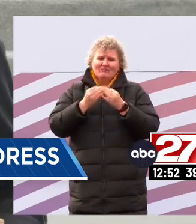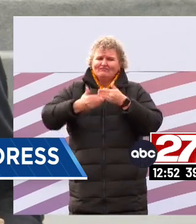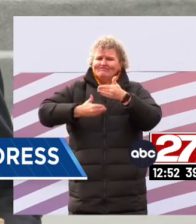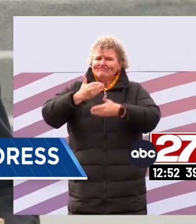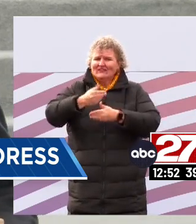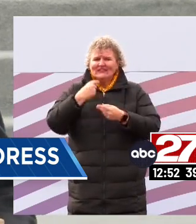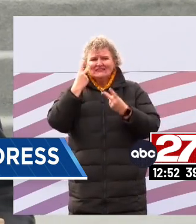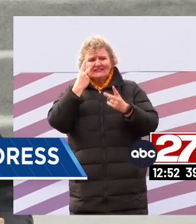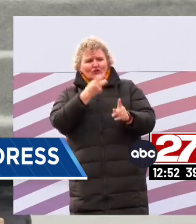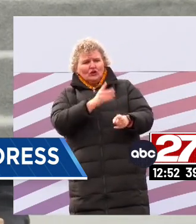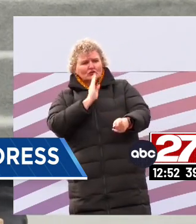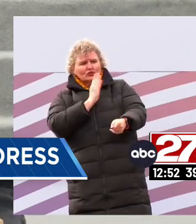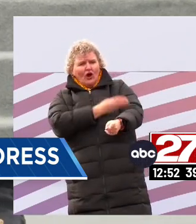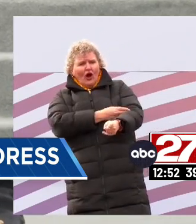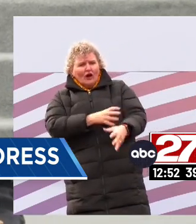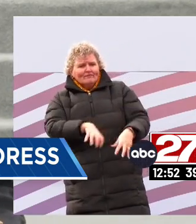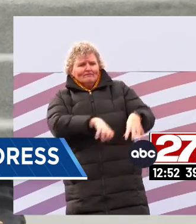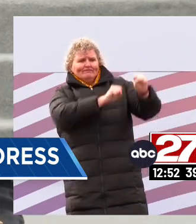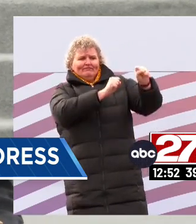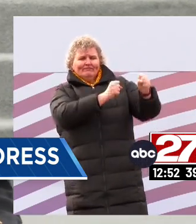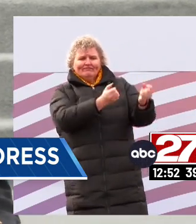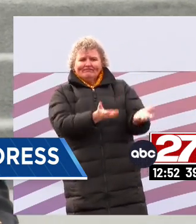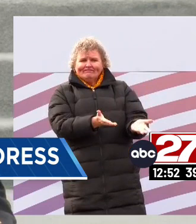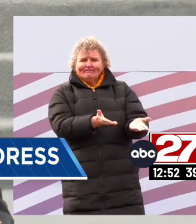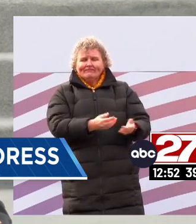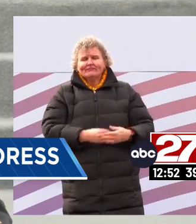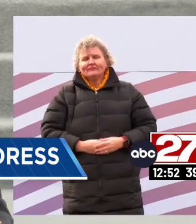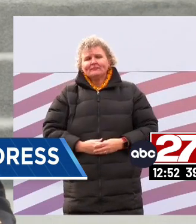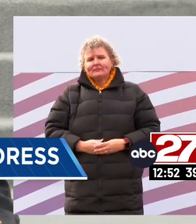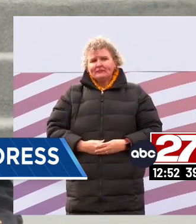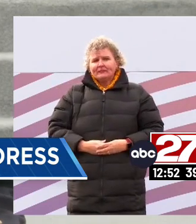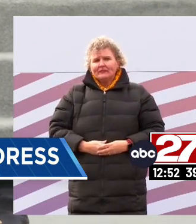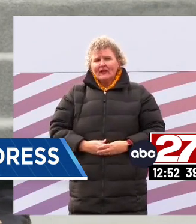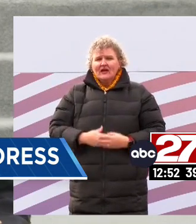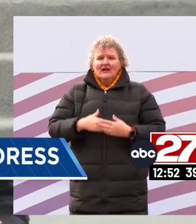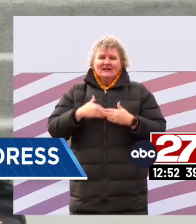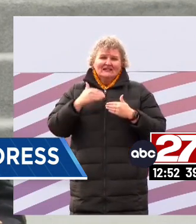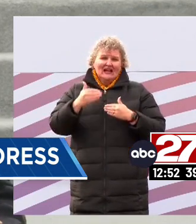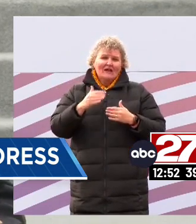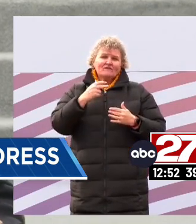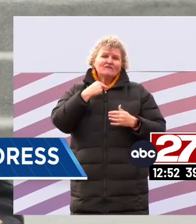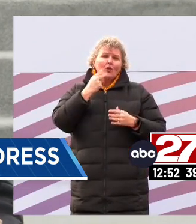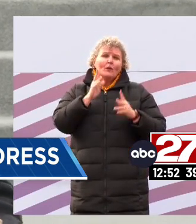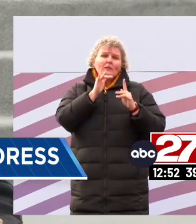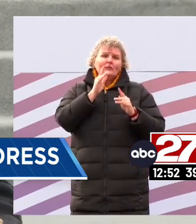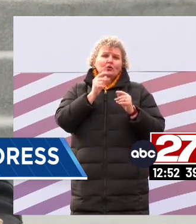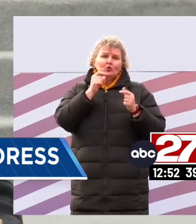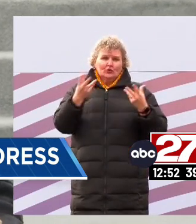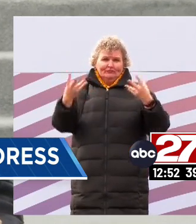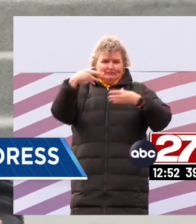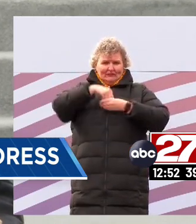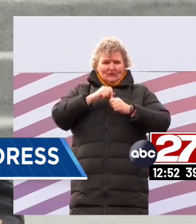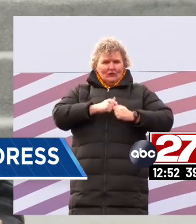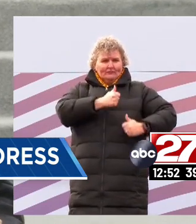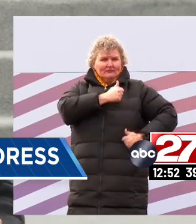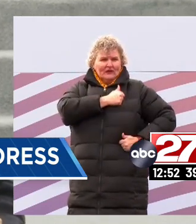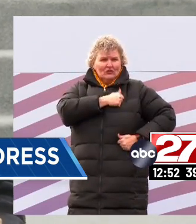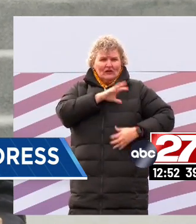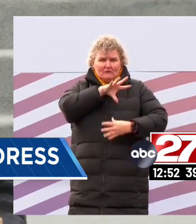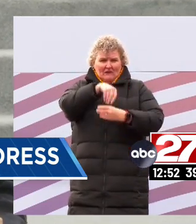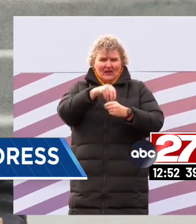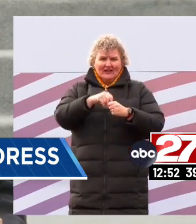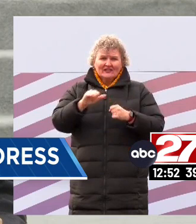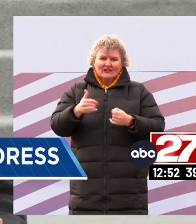over. And the voices of those who put on the uniform at home and abroad to keep us